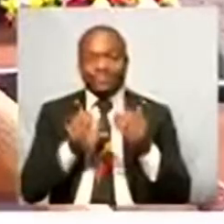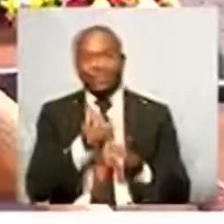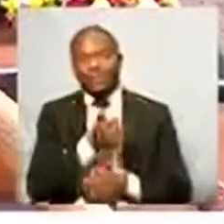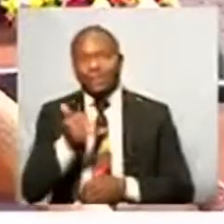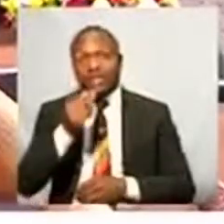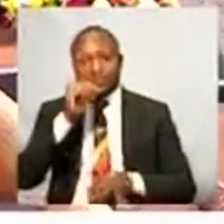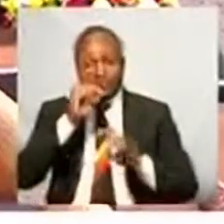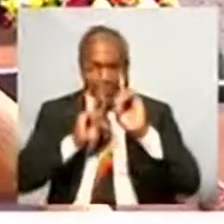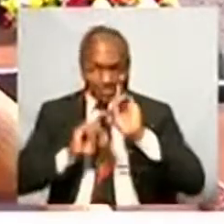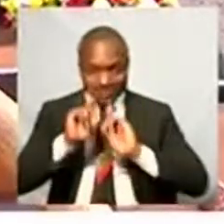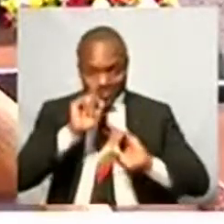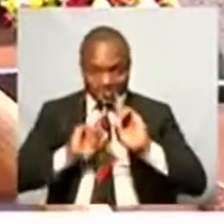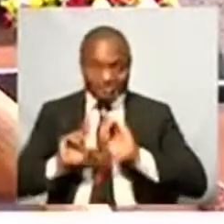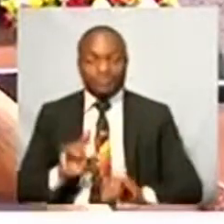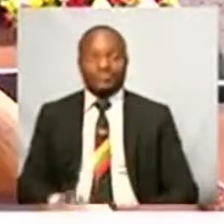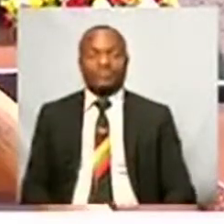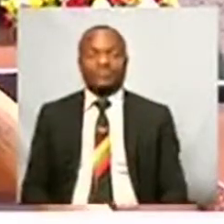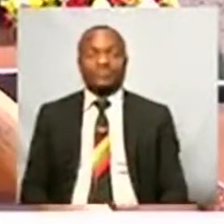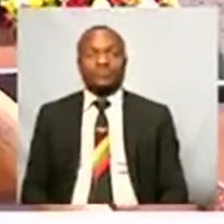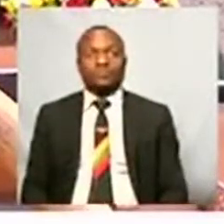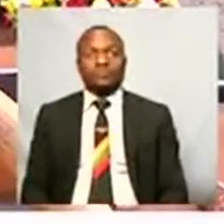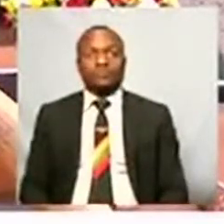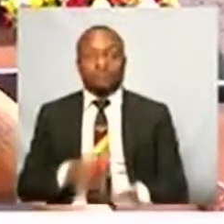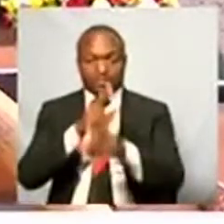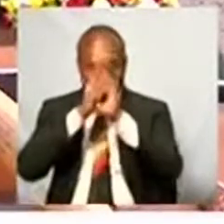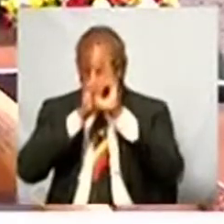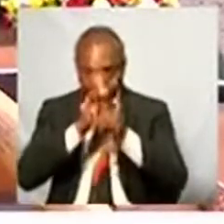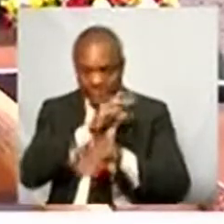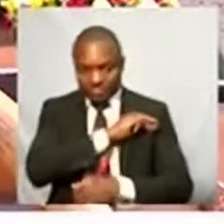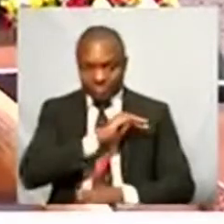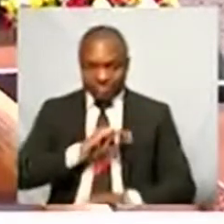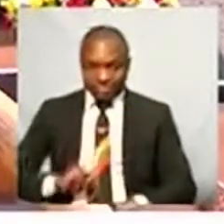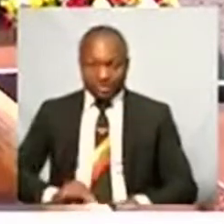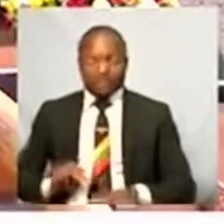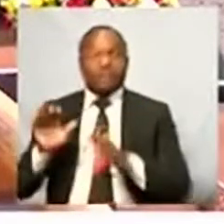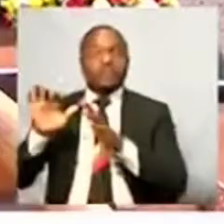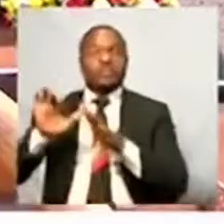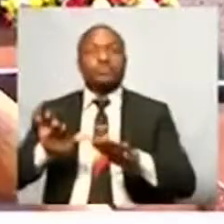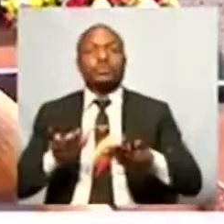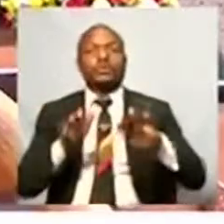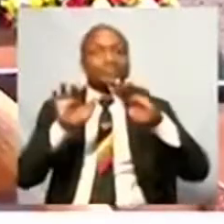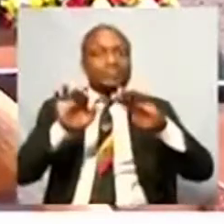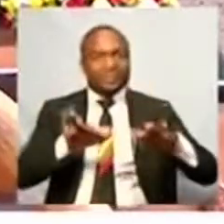Any further debate? The Honourable Member for Chimwemwe.